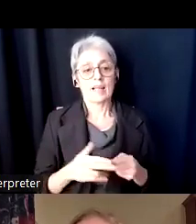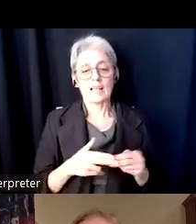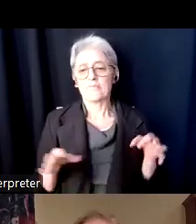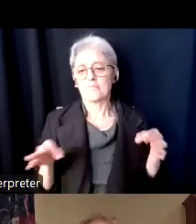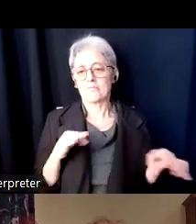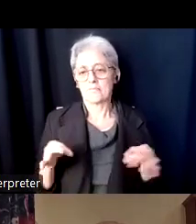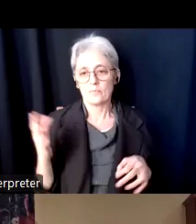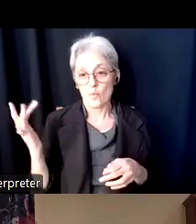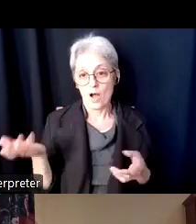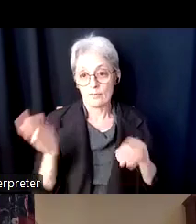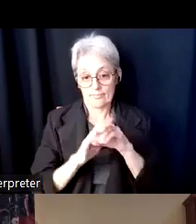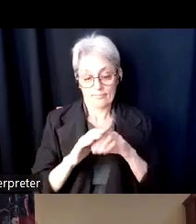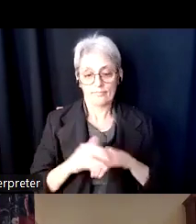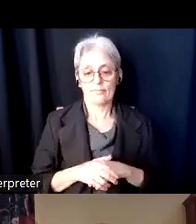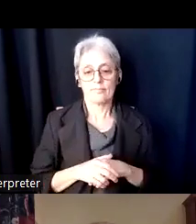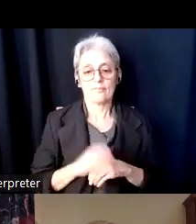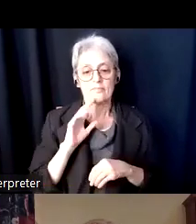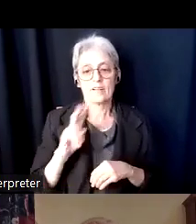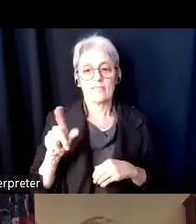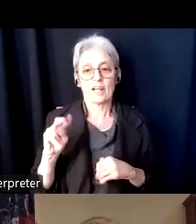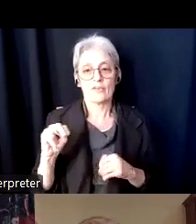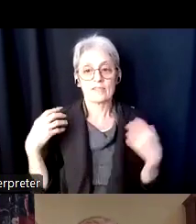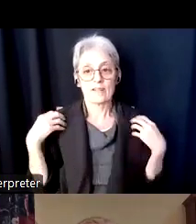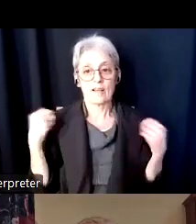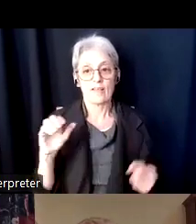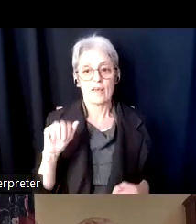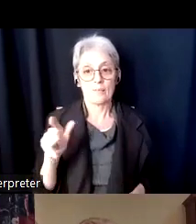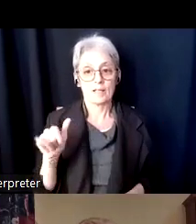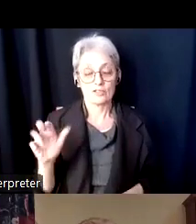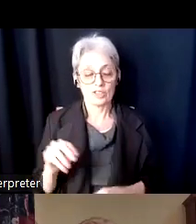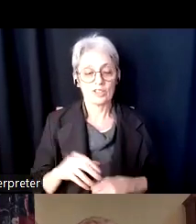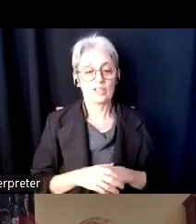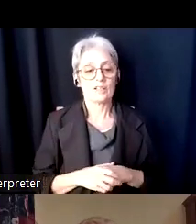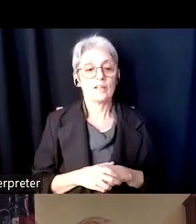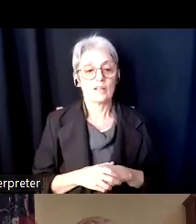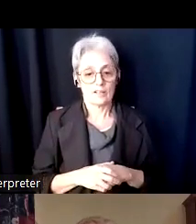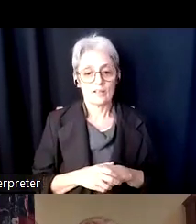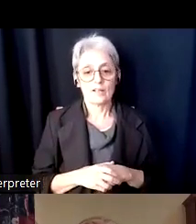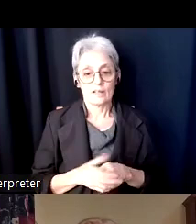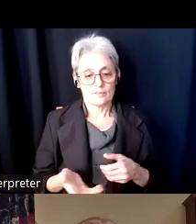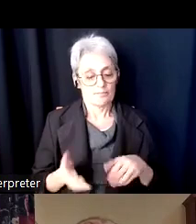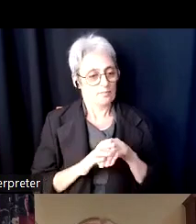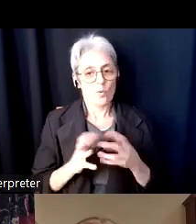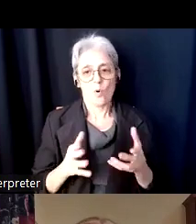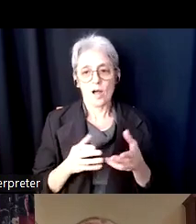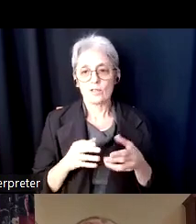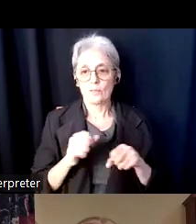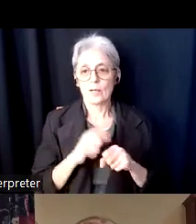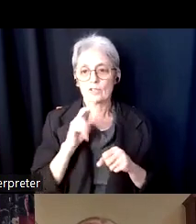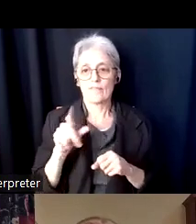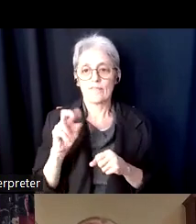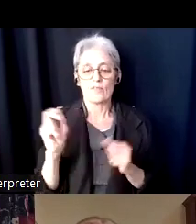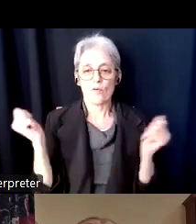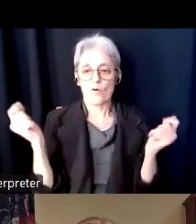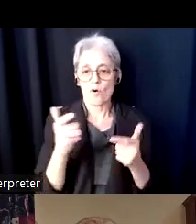the Veterans Health Administration has really committed to making veteran-directed care available to every Veteran Affairs Medical Center